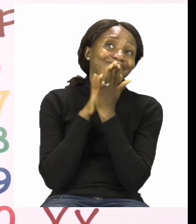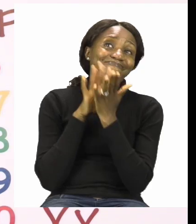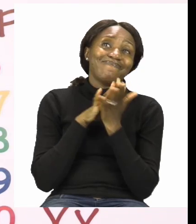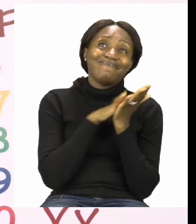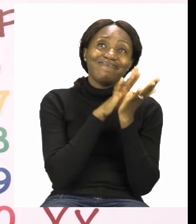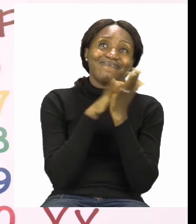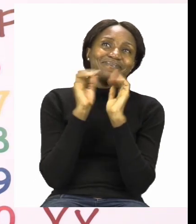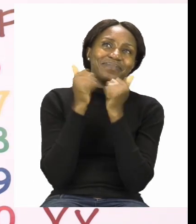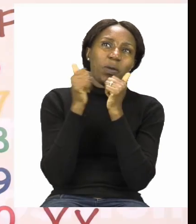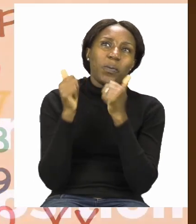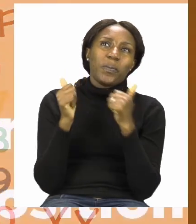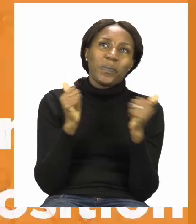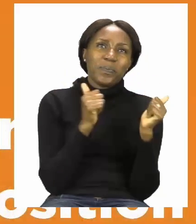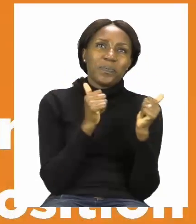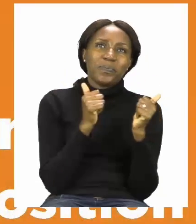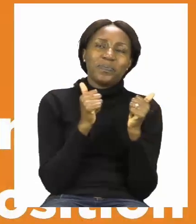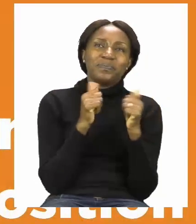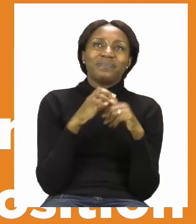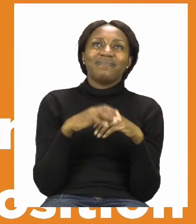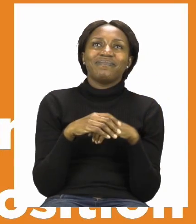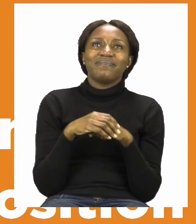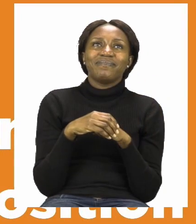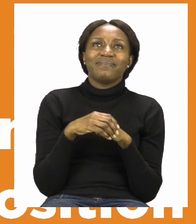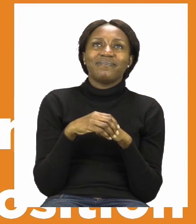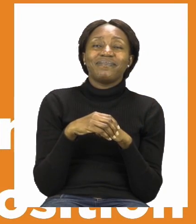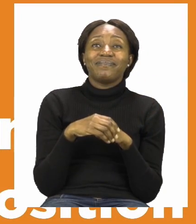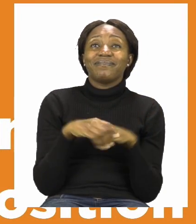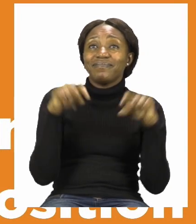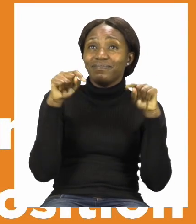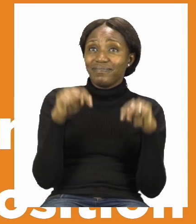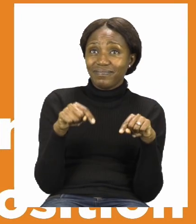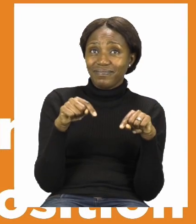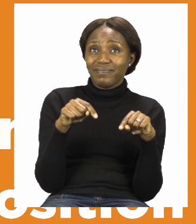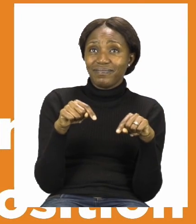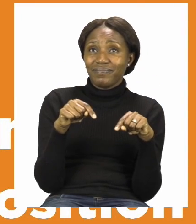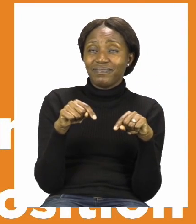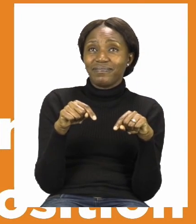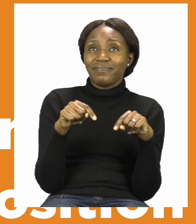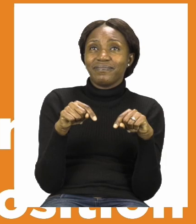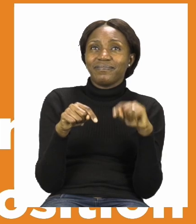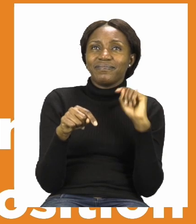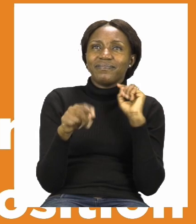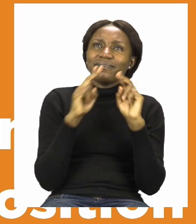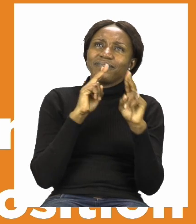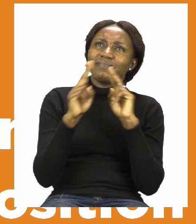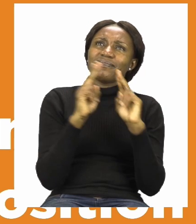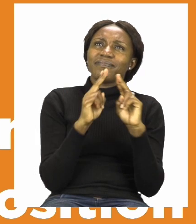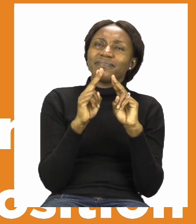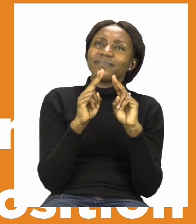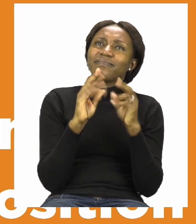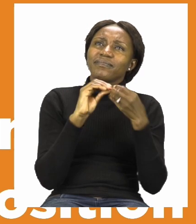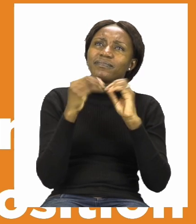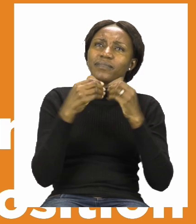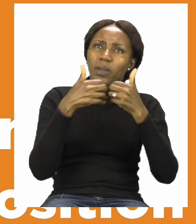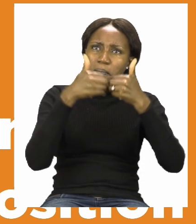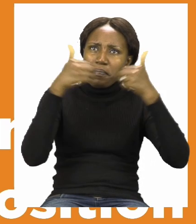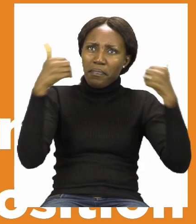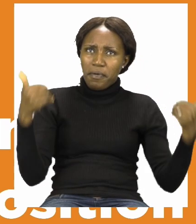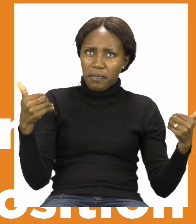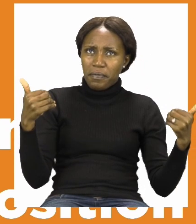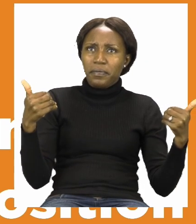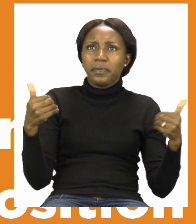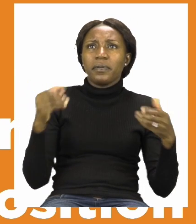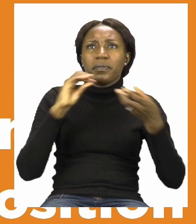Yay! Good job, everyone! For today's lesson, we'll be doing decomposition